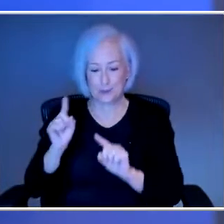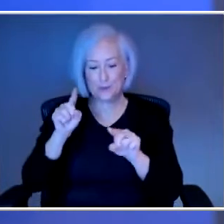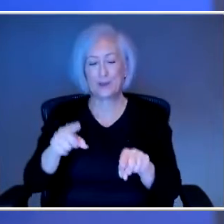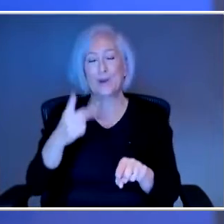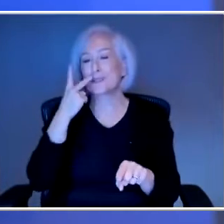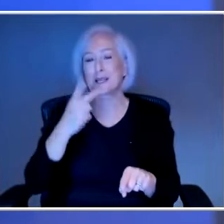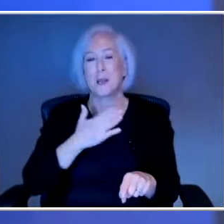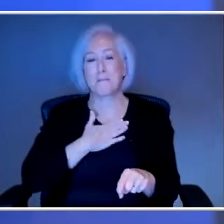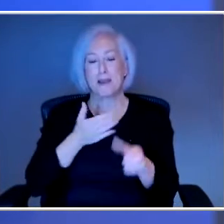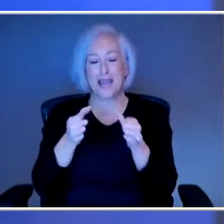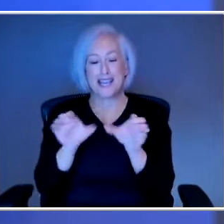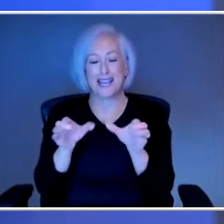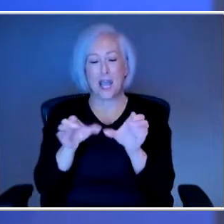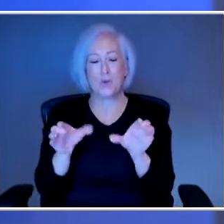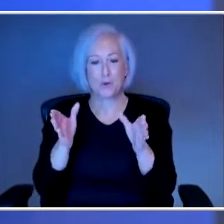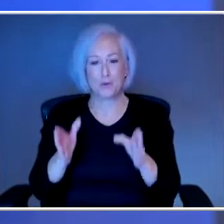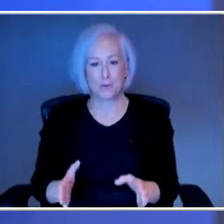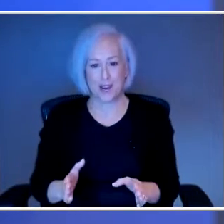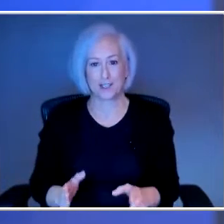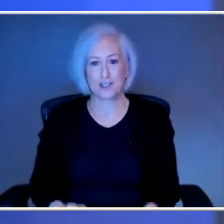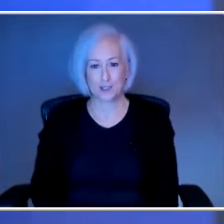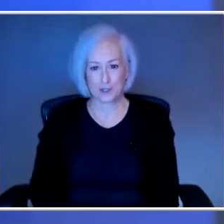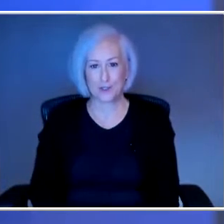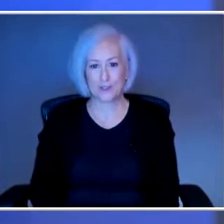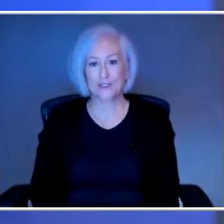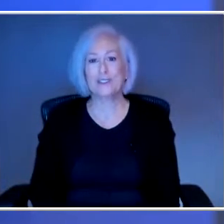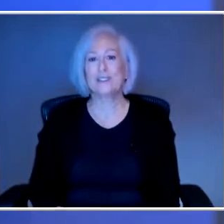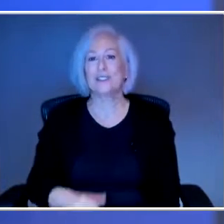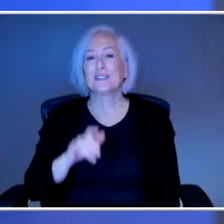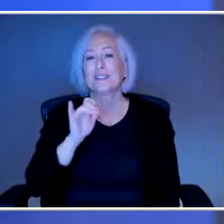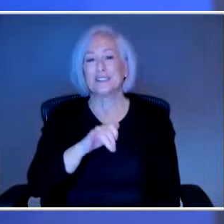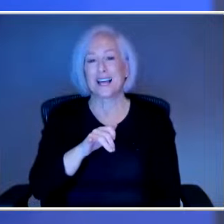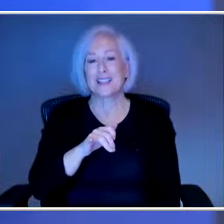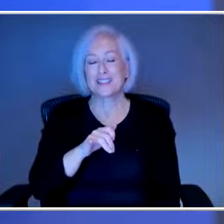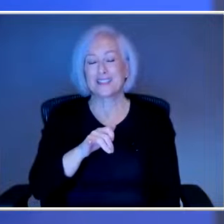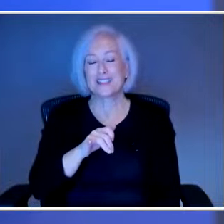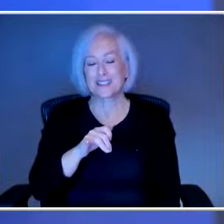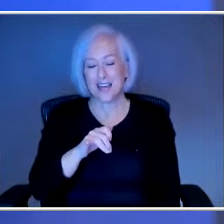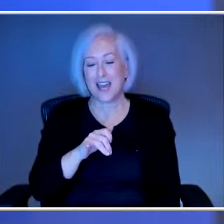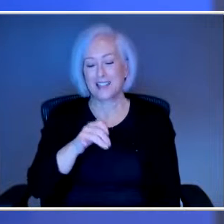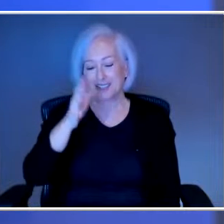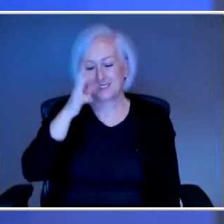which I did, and he relieved the major symptoms. But